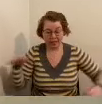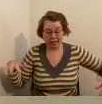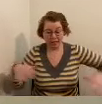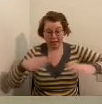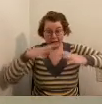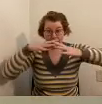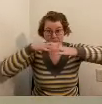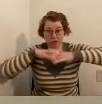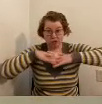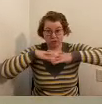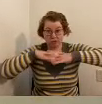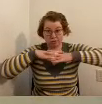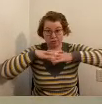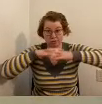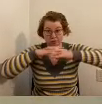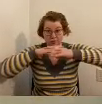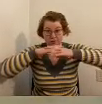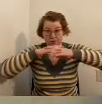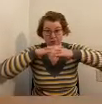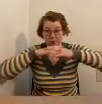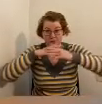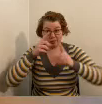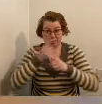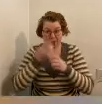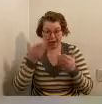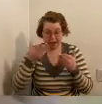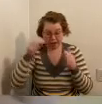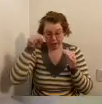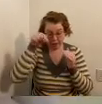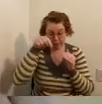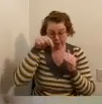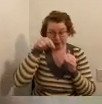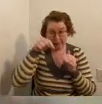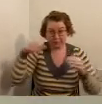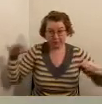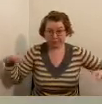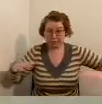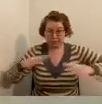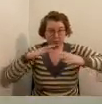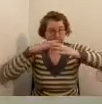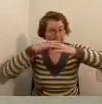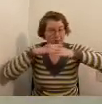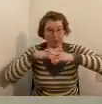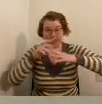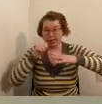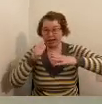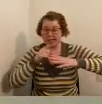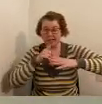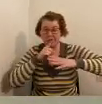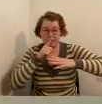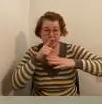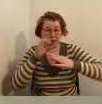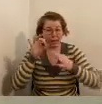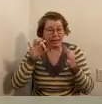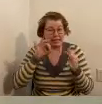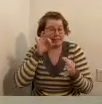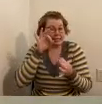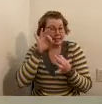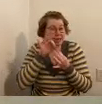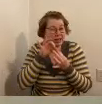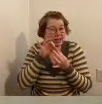bridge right here, that this land bridge, we're not sure